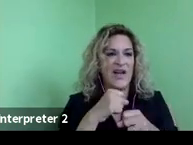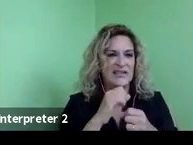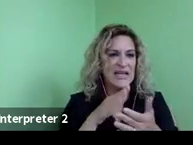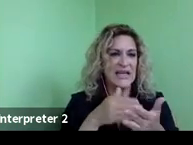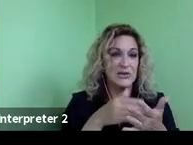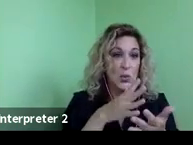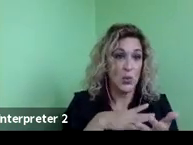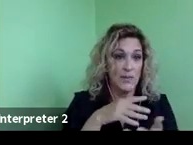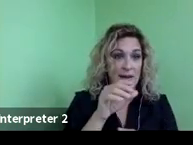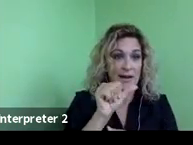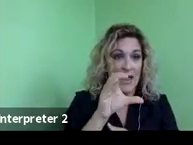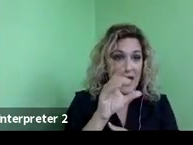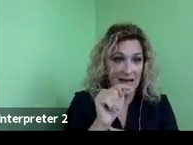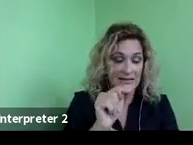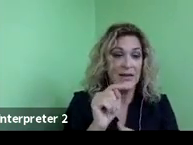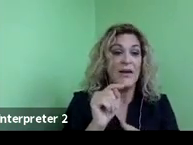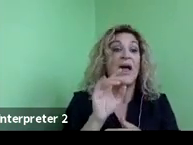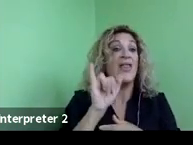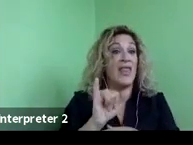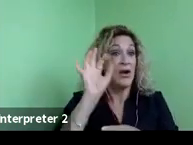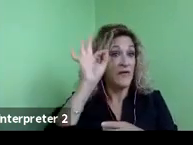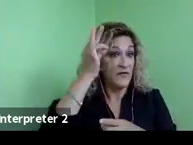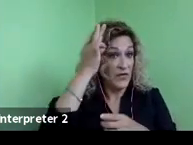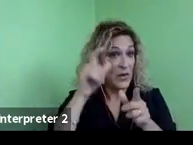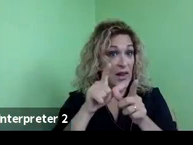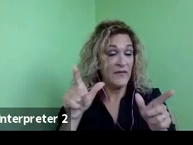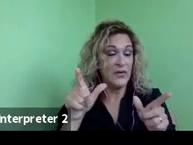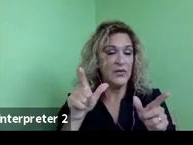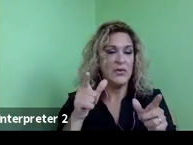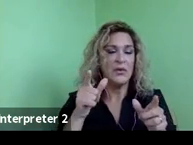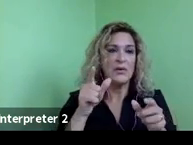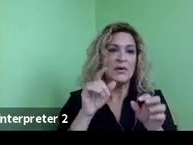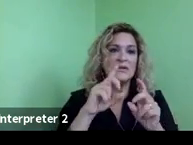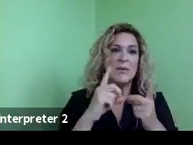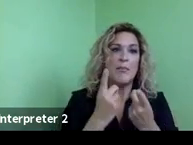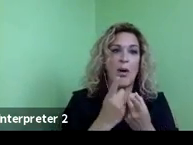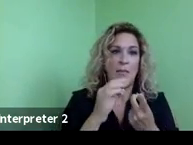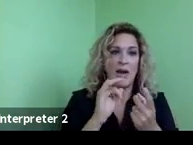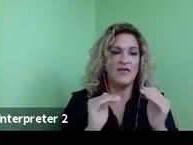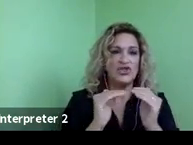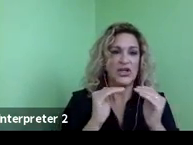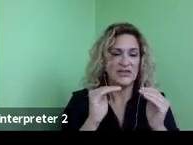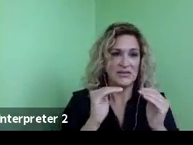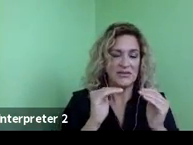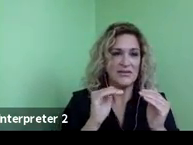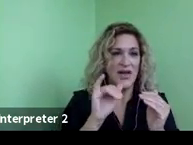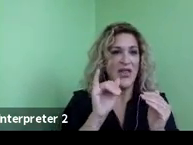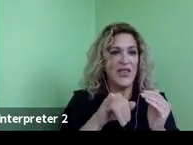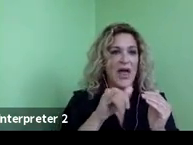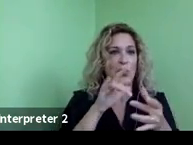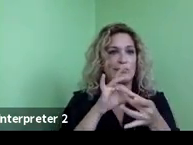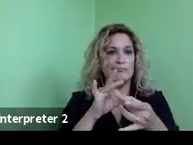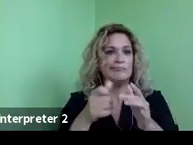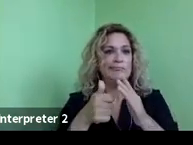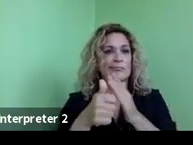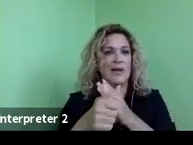on the federal level, that's the Department of Justice and the Office of Violence Against Women oversee it.